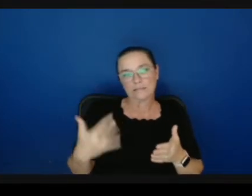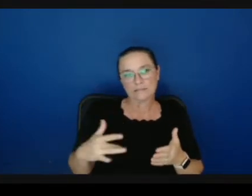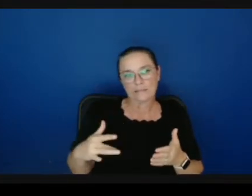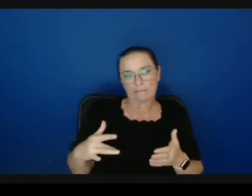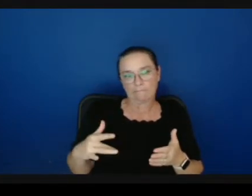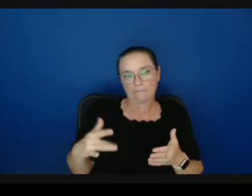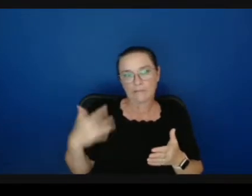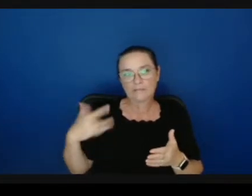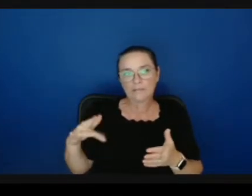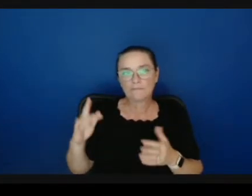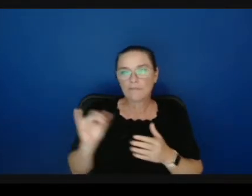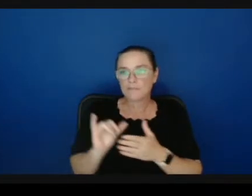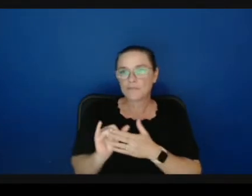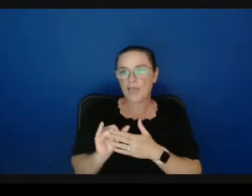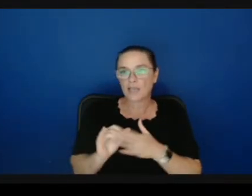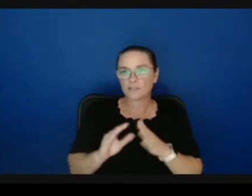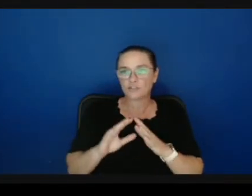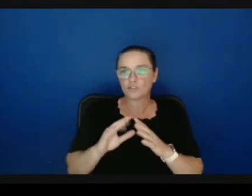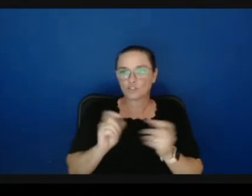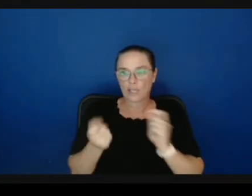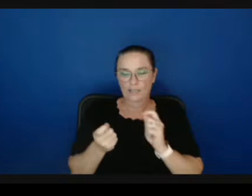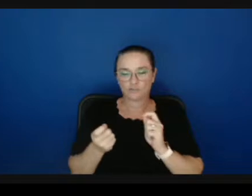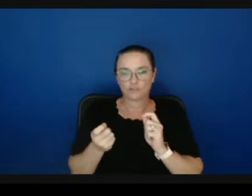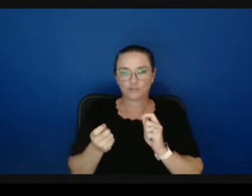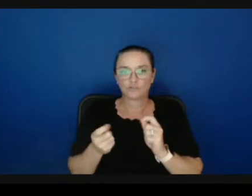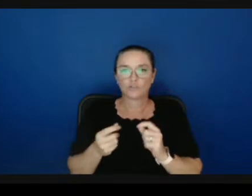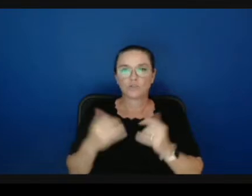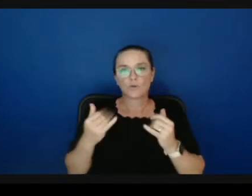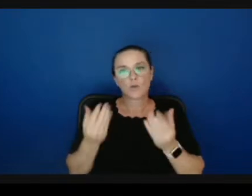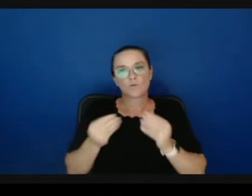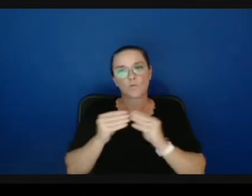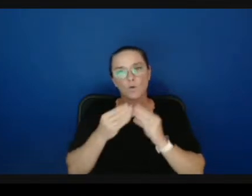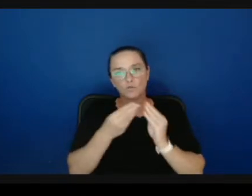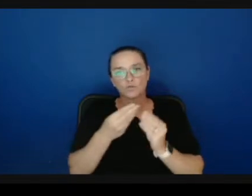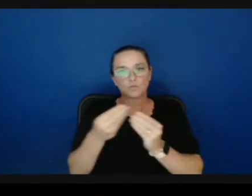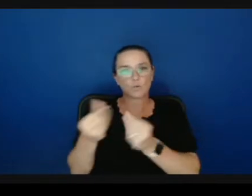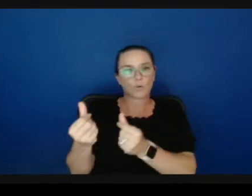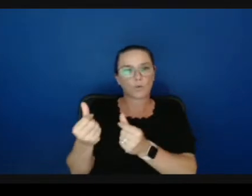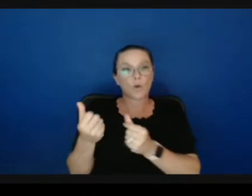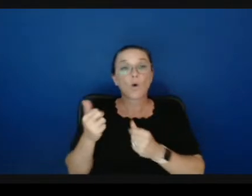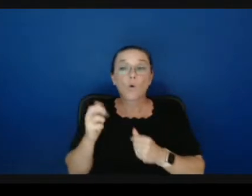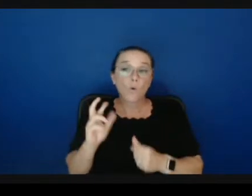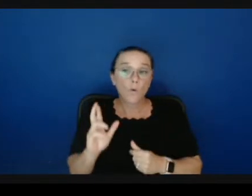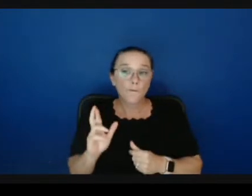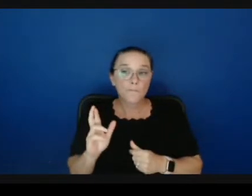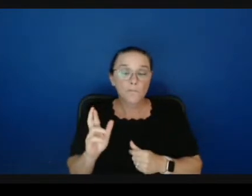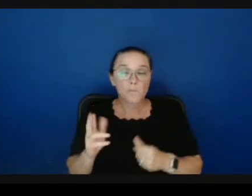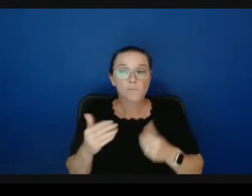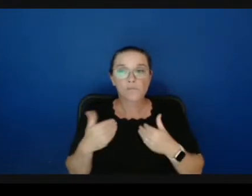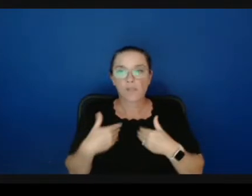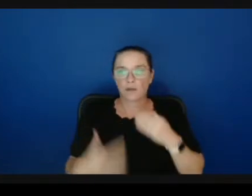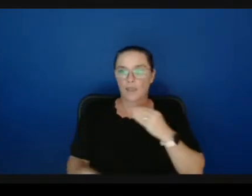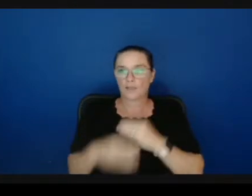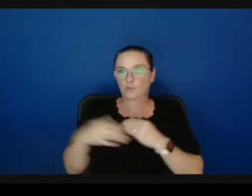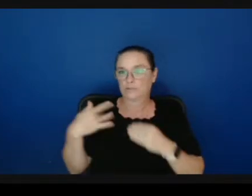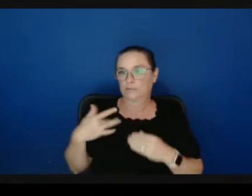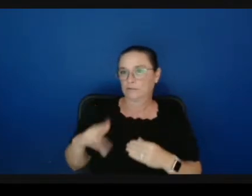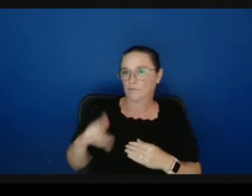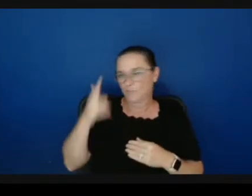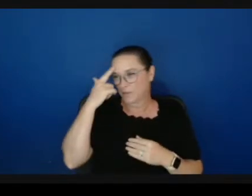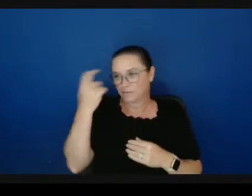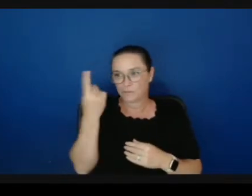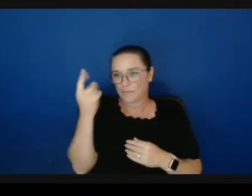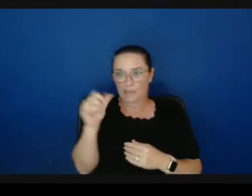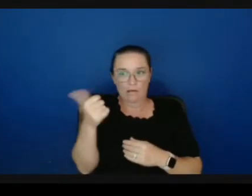appears, on the signal so far. Or there was some extra sensitivity due to some other factor